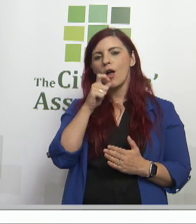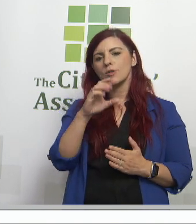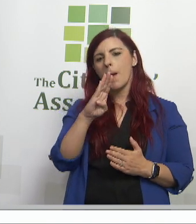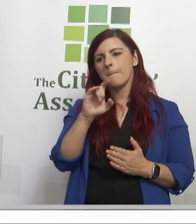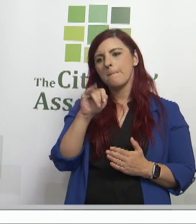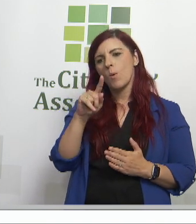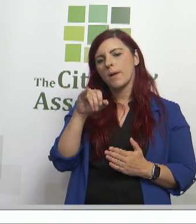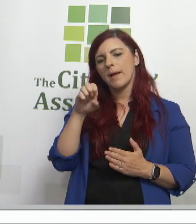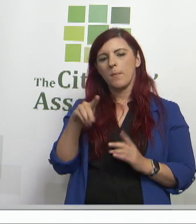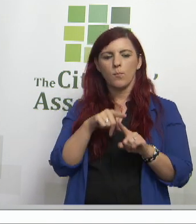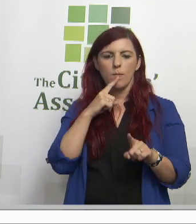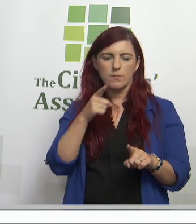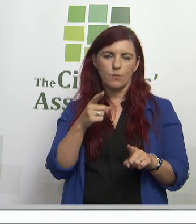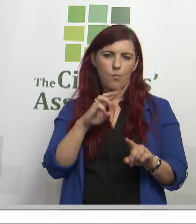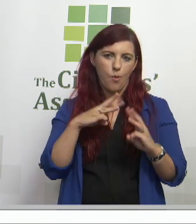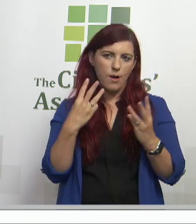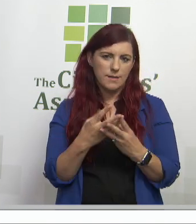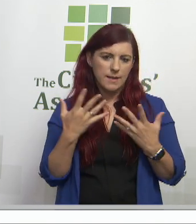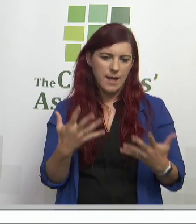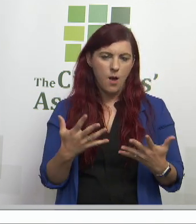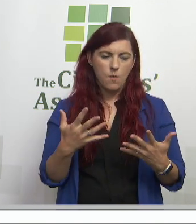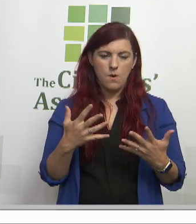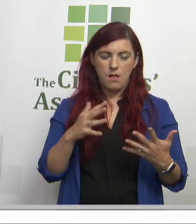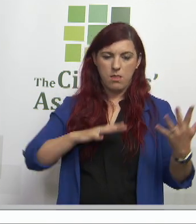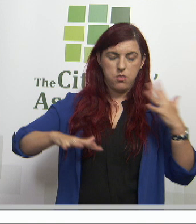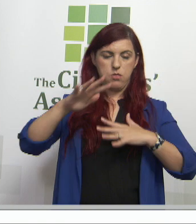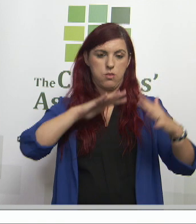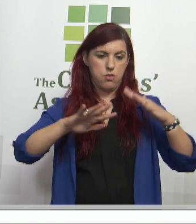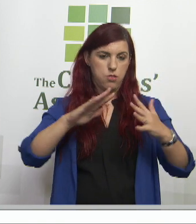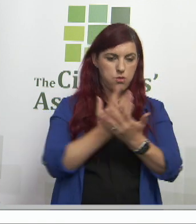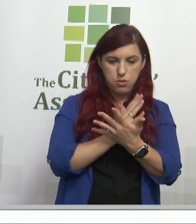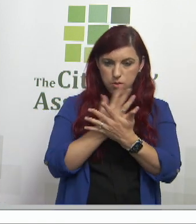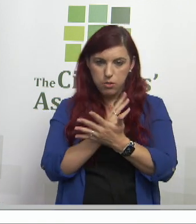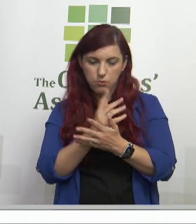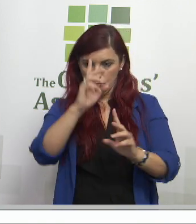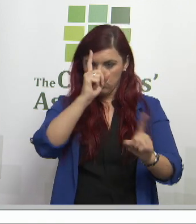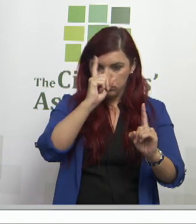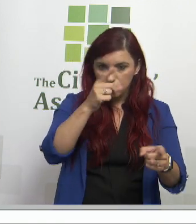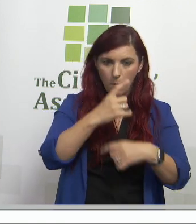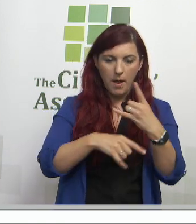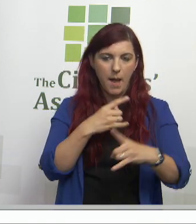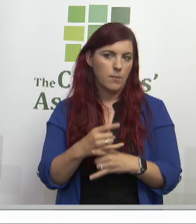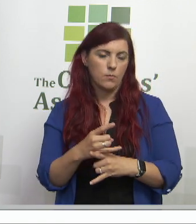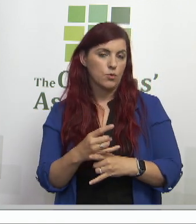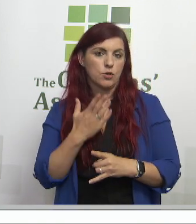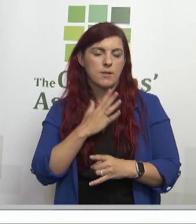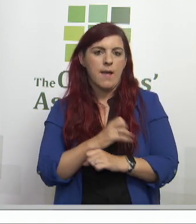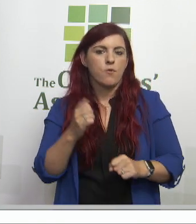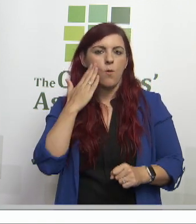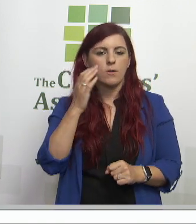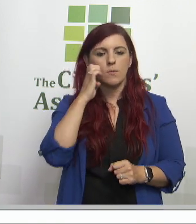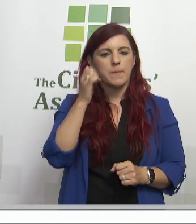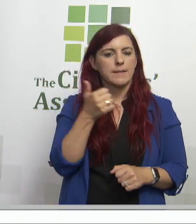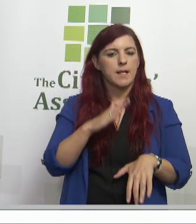what the world is now, an increasingly volatile, uncertain, increasingly complex and ambiguous world, where it's hard